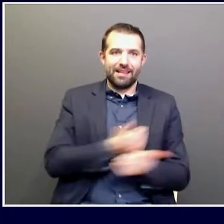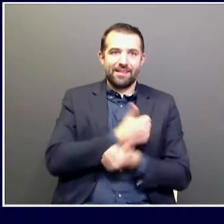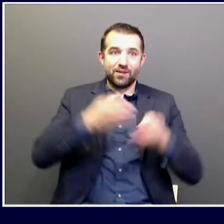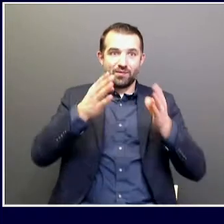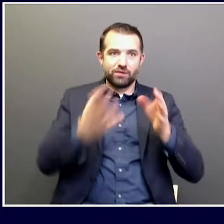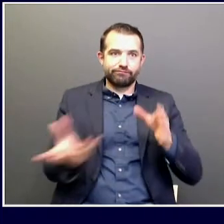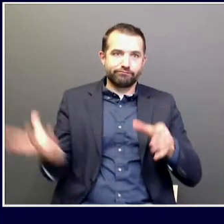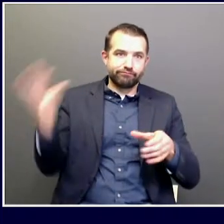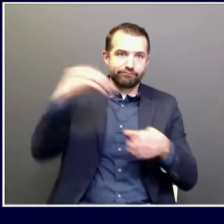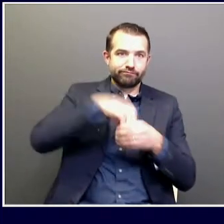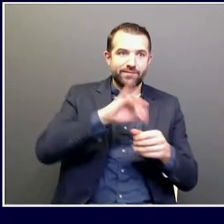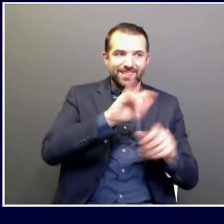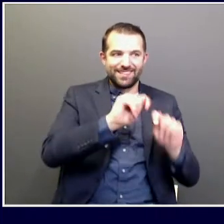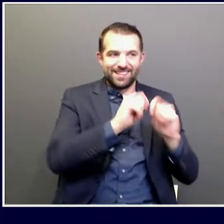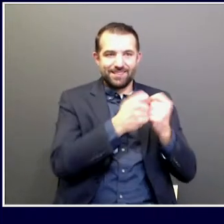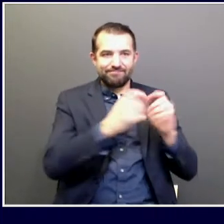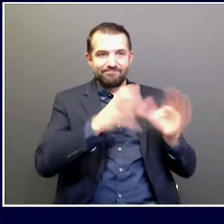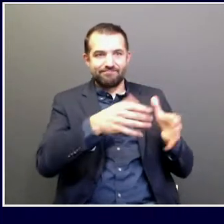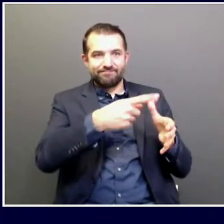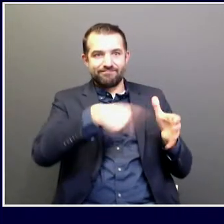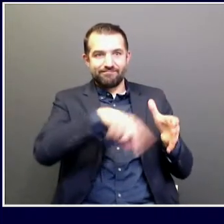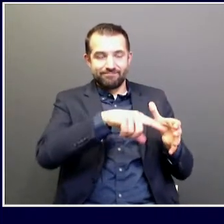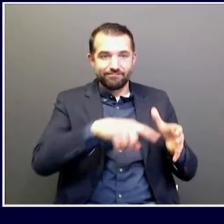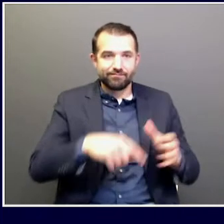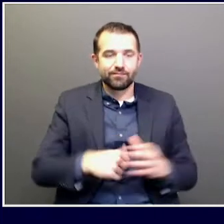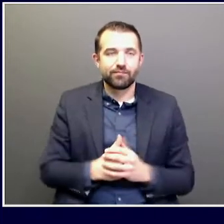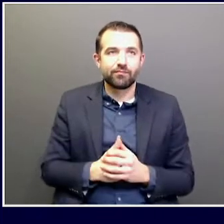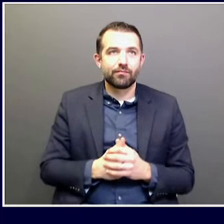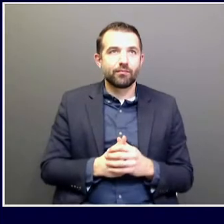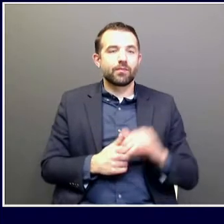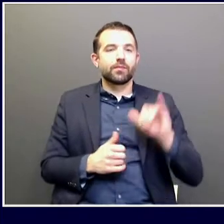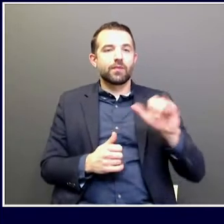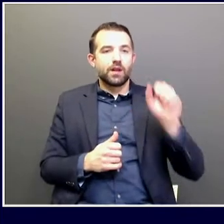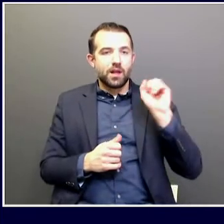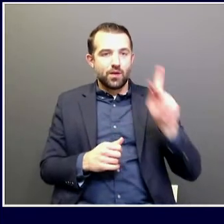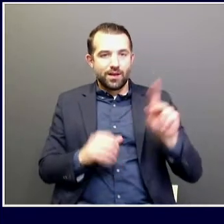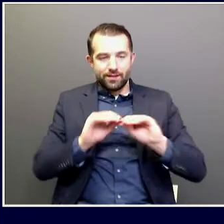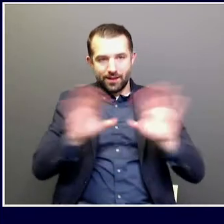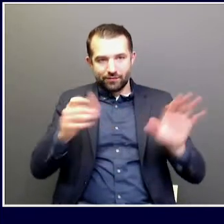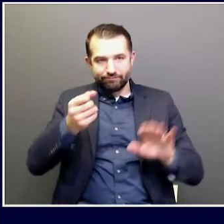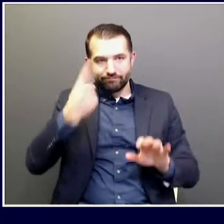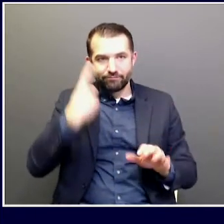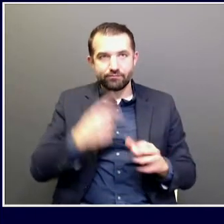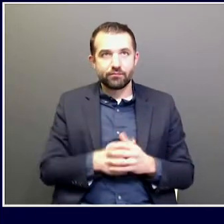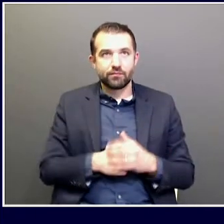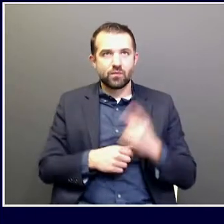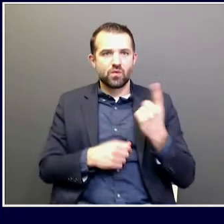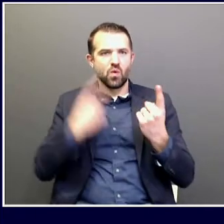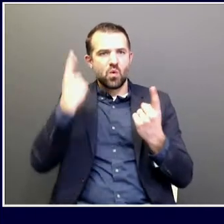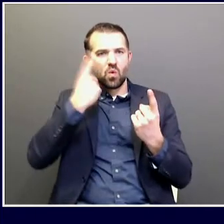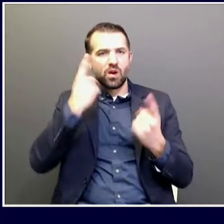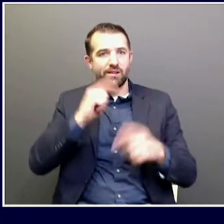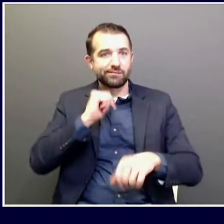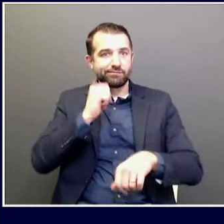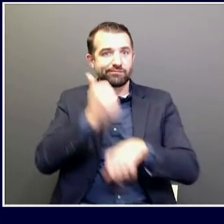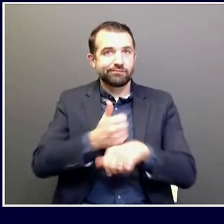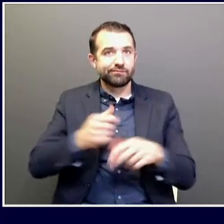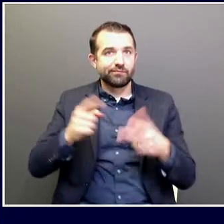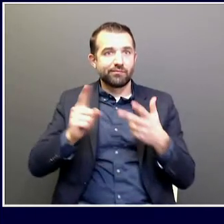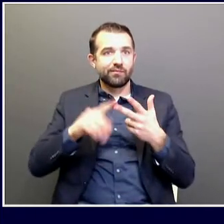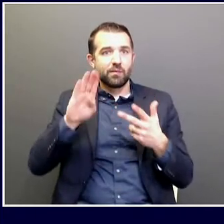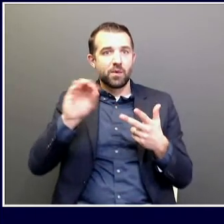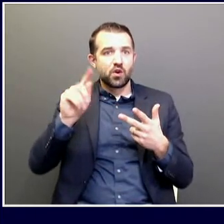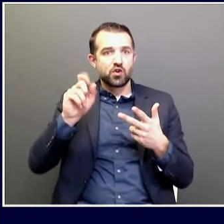Okay. And has any consideration been given to setting up a booster clinic in the Bangor area to take some pressure off some